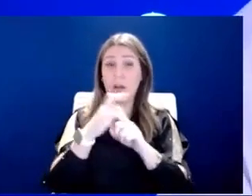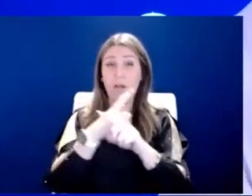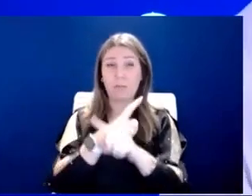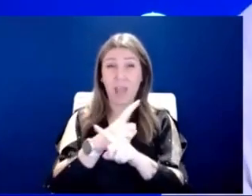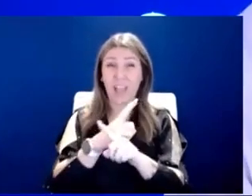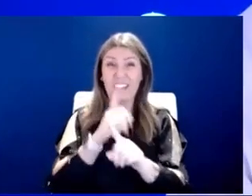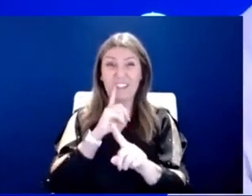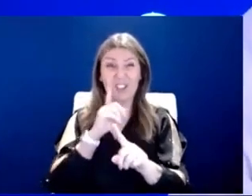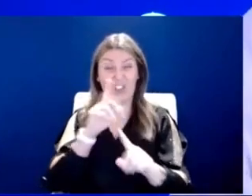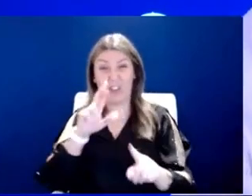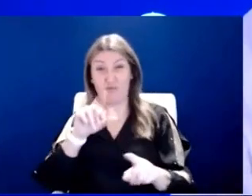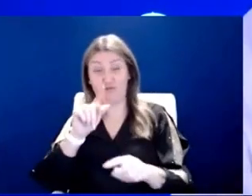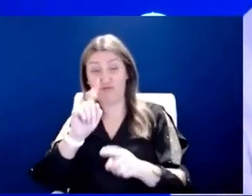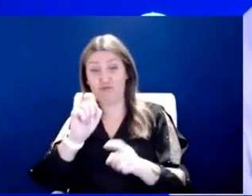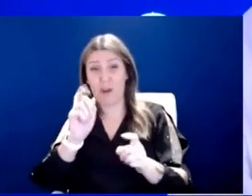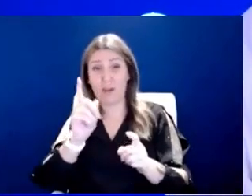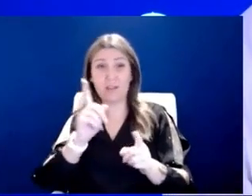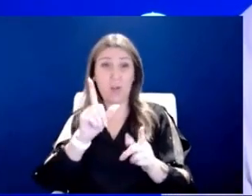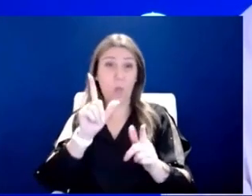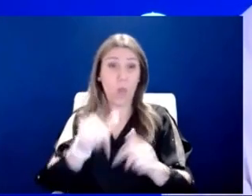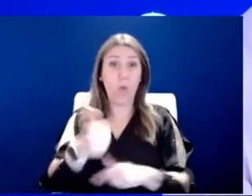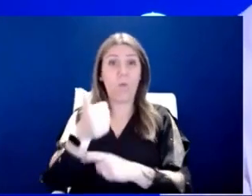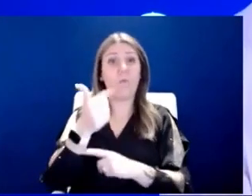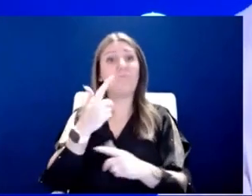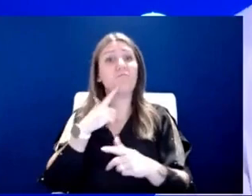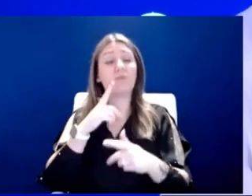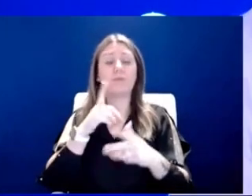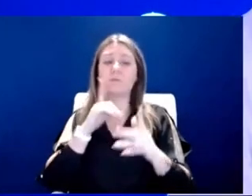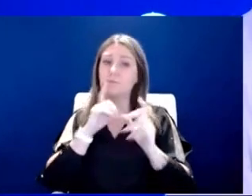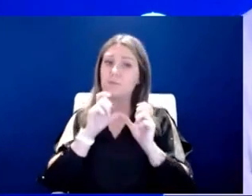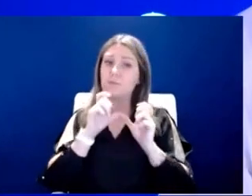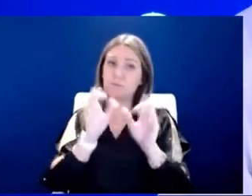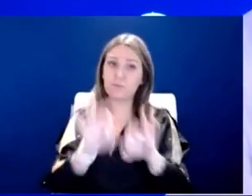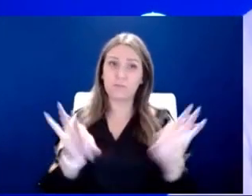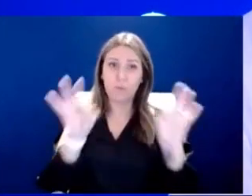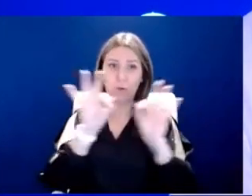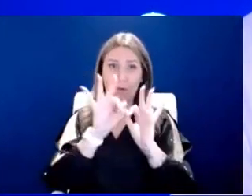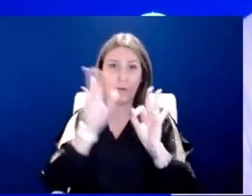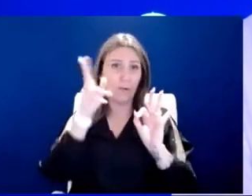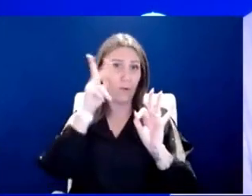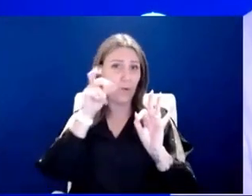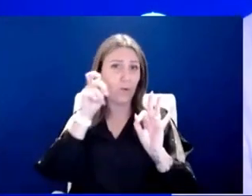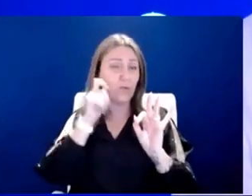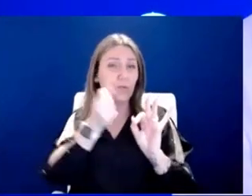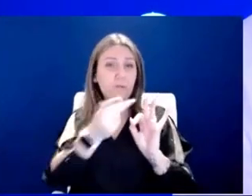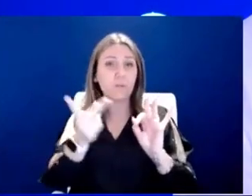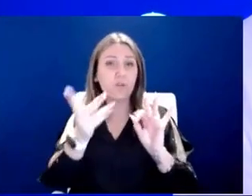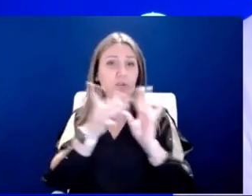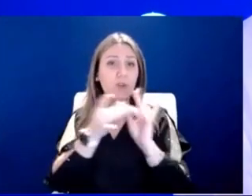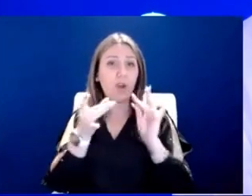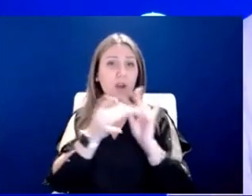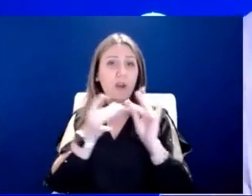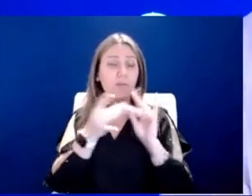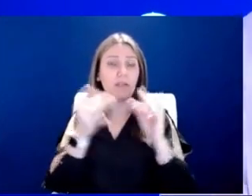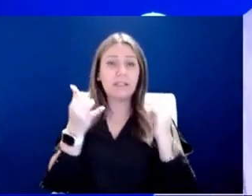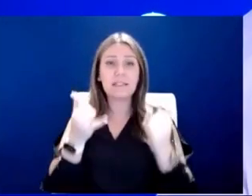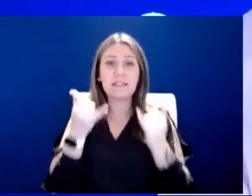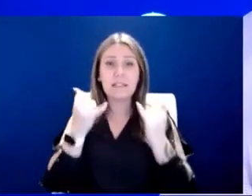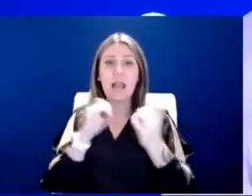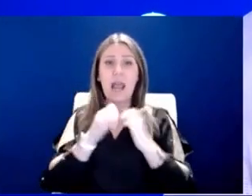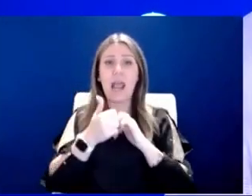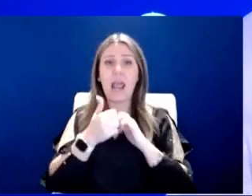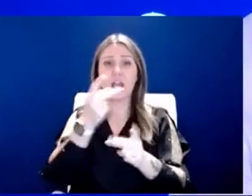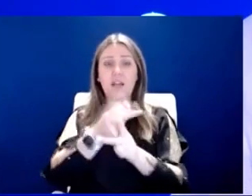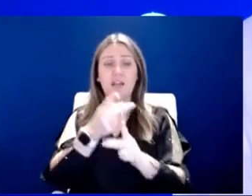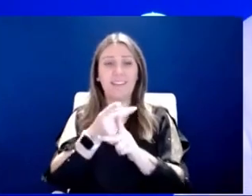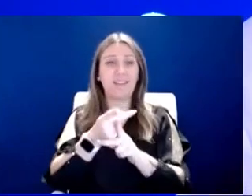much, much lower. So it continues to be important. We heard some of the comments today about how to keep athletes and their families safe.